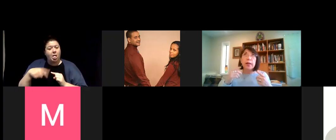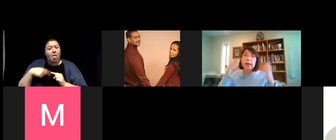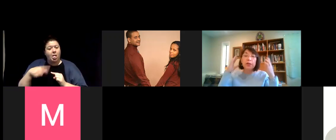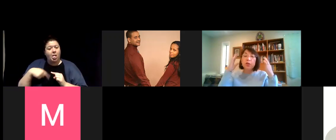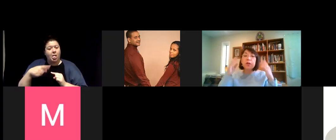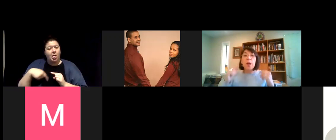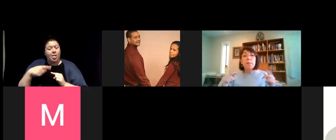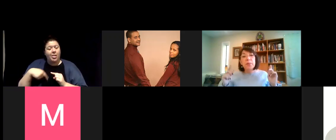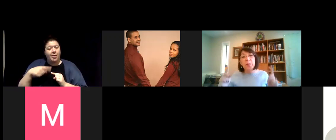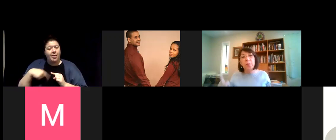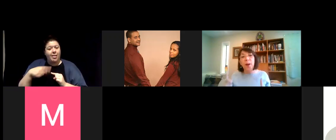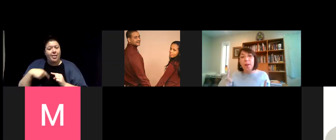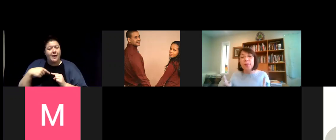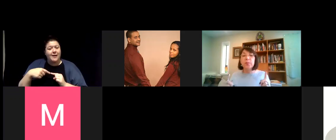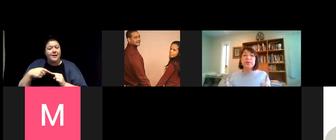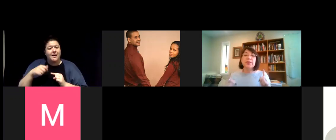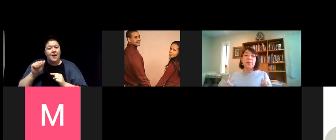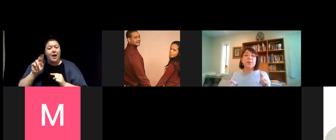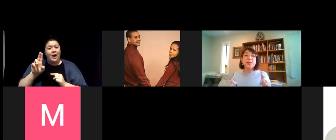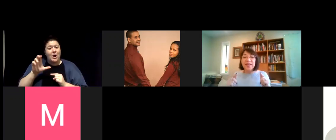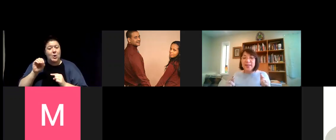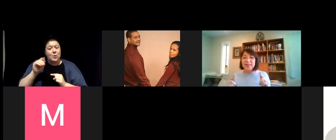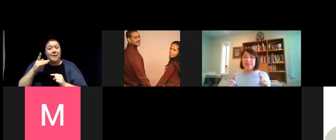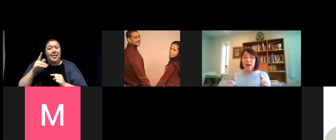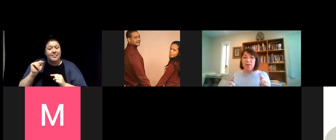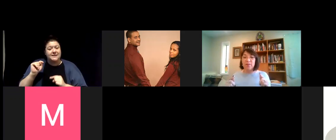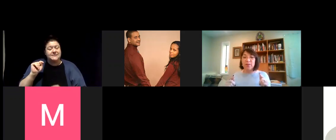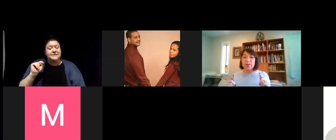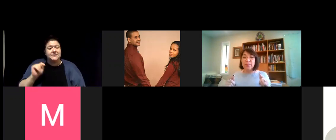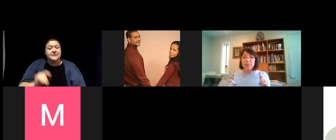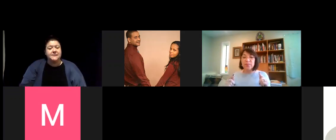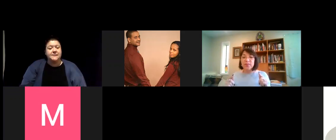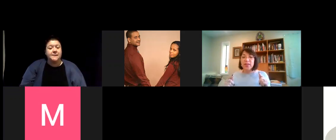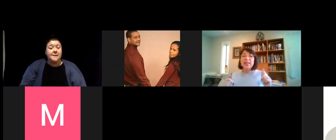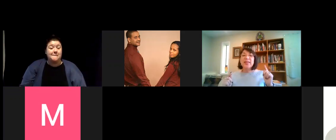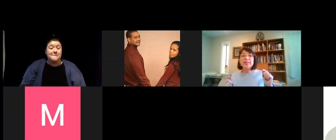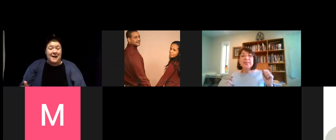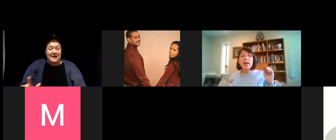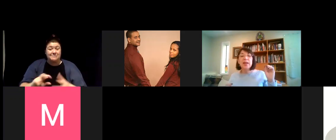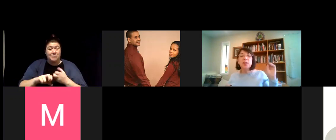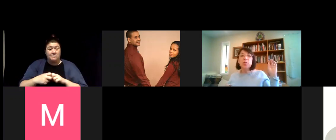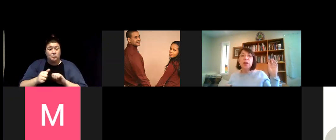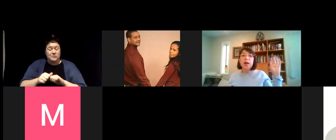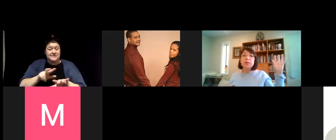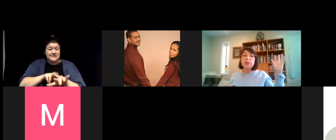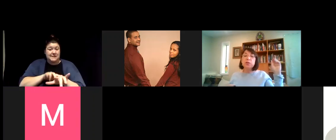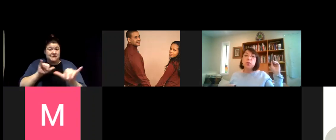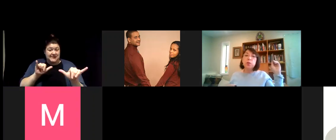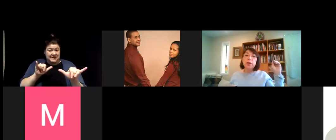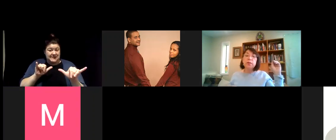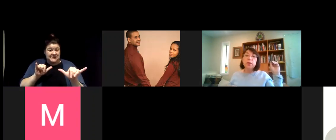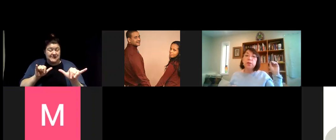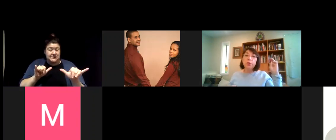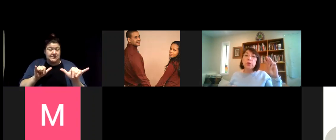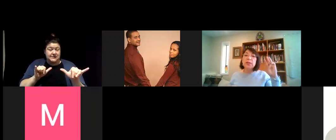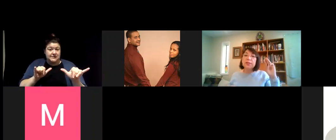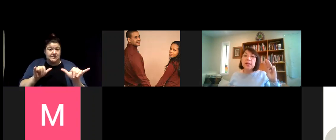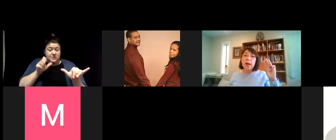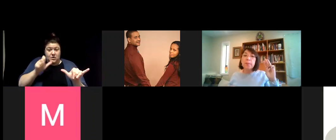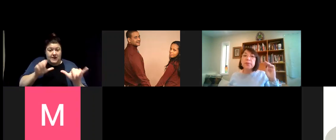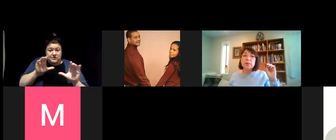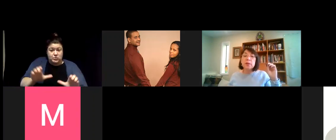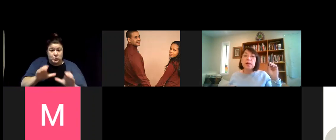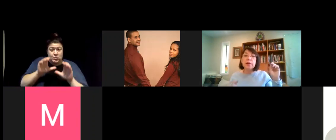they're talking. And just the problem with simultaneous, however, is that you're not doing the